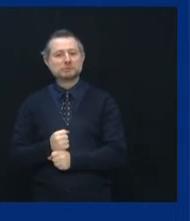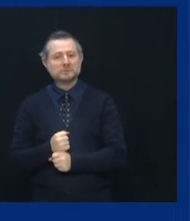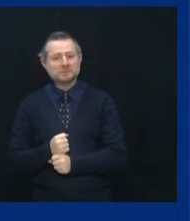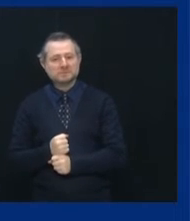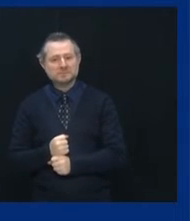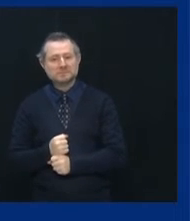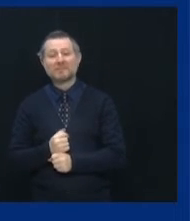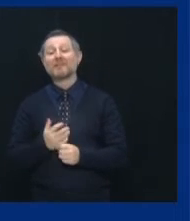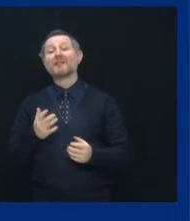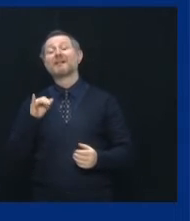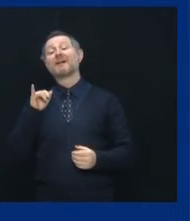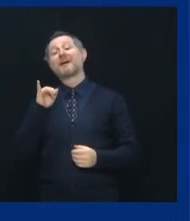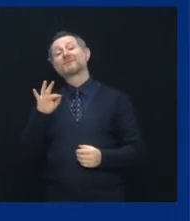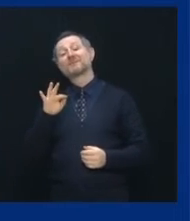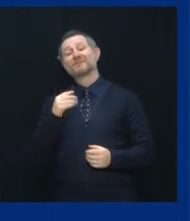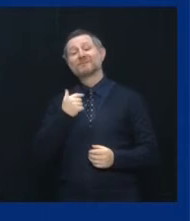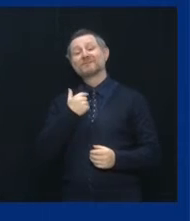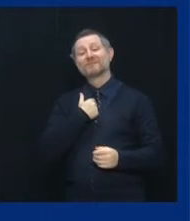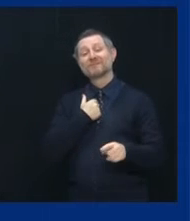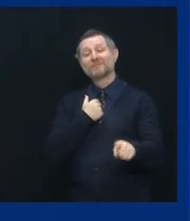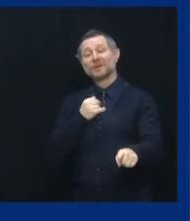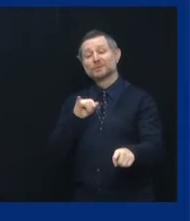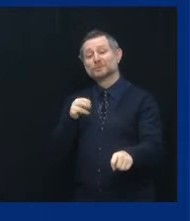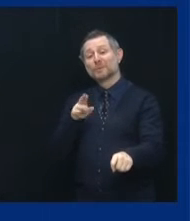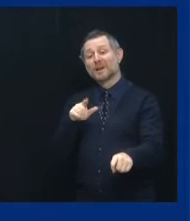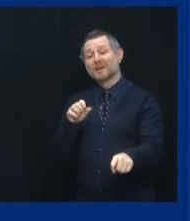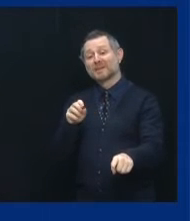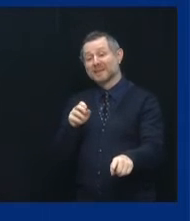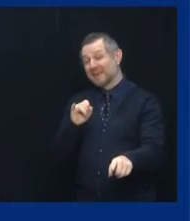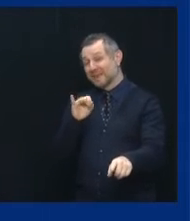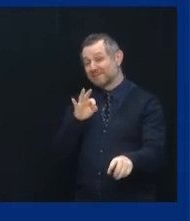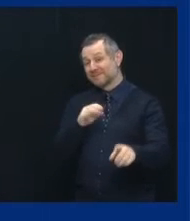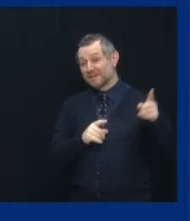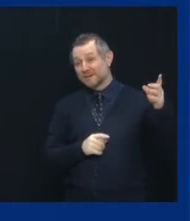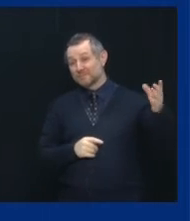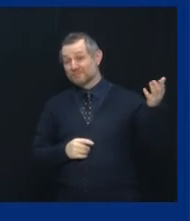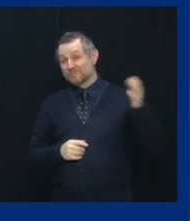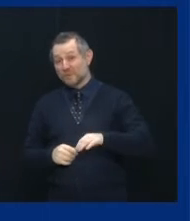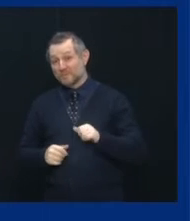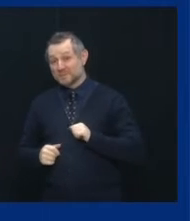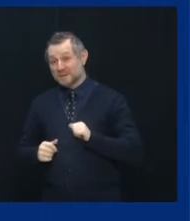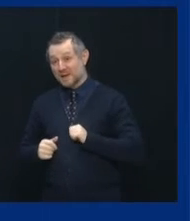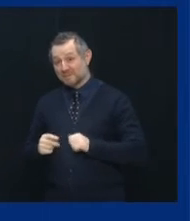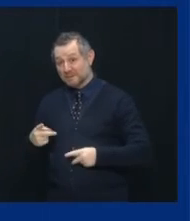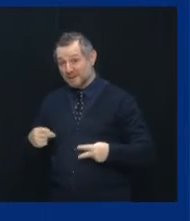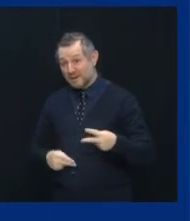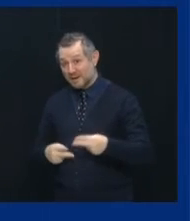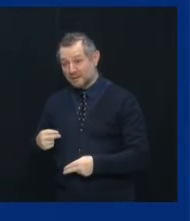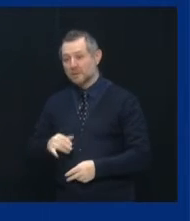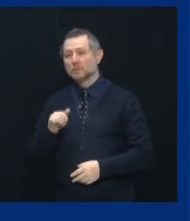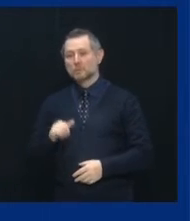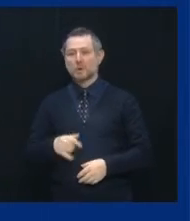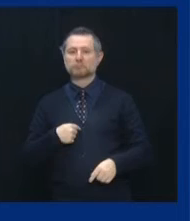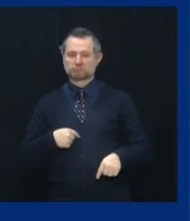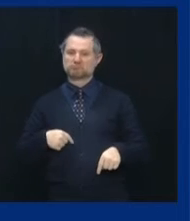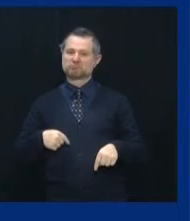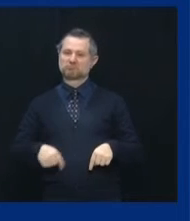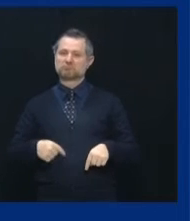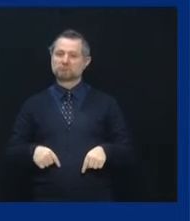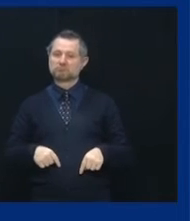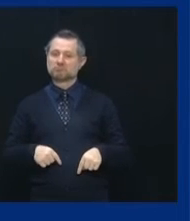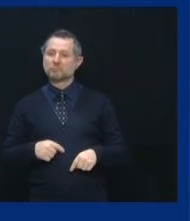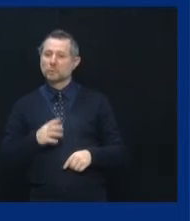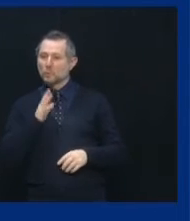Julia, to do it on our own, which is what I was afraid of, it would have required sacrifices from